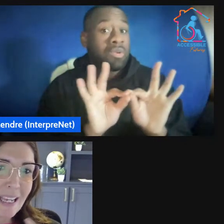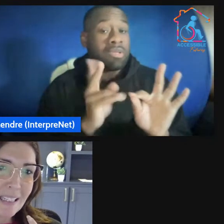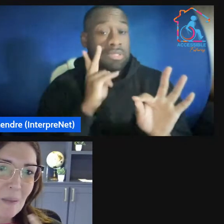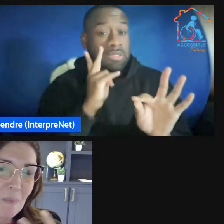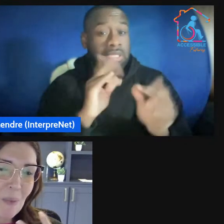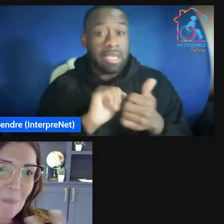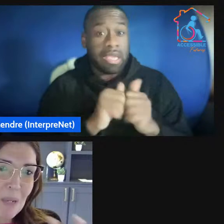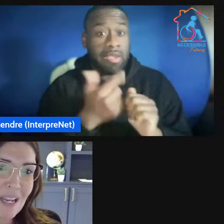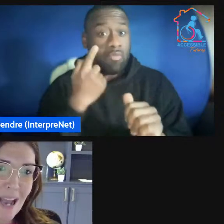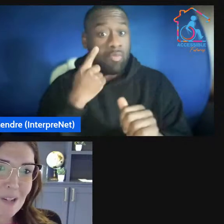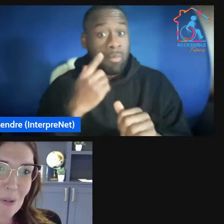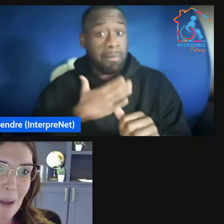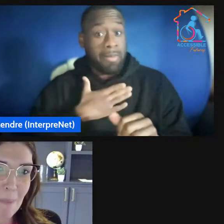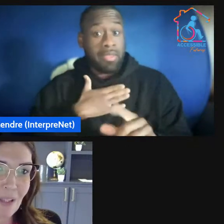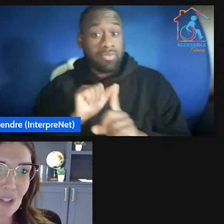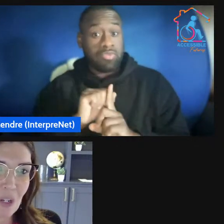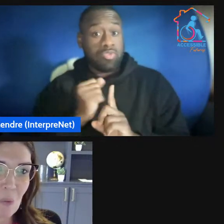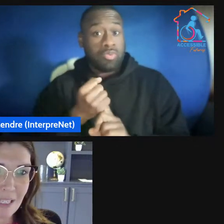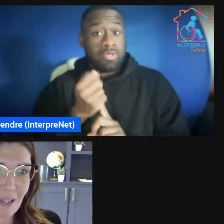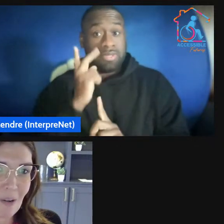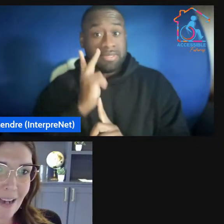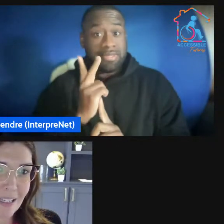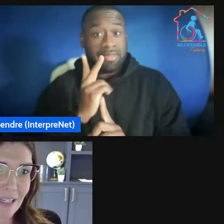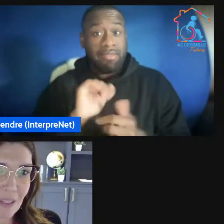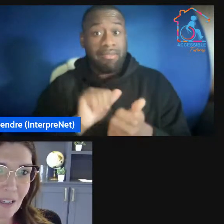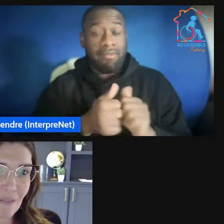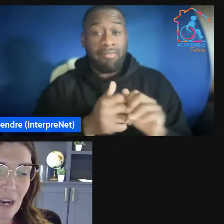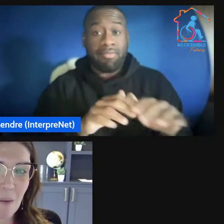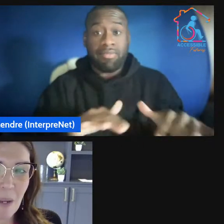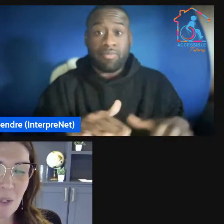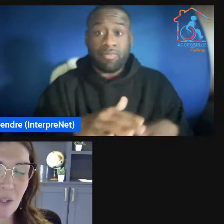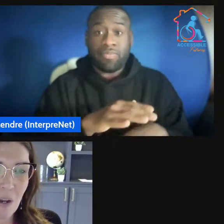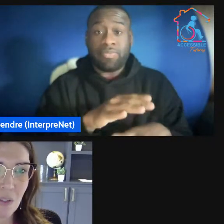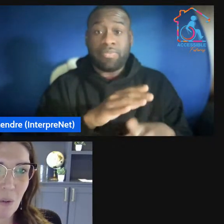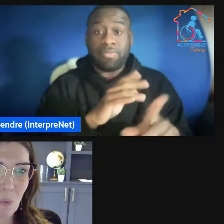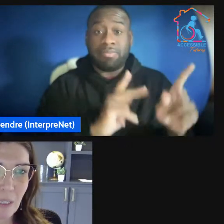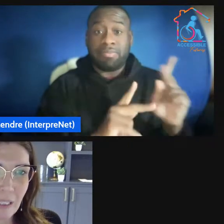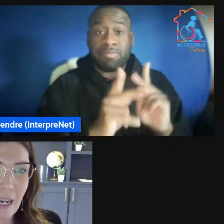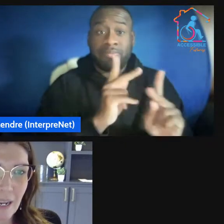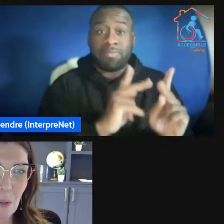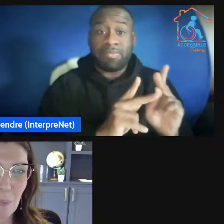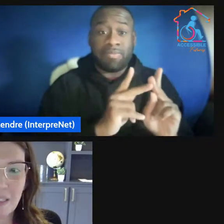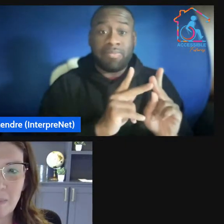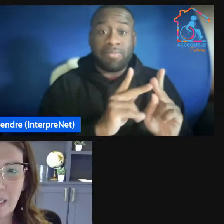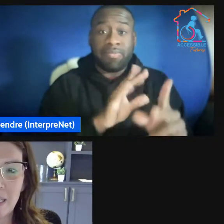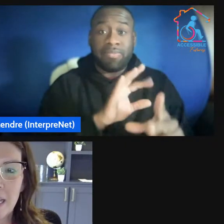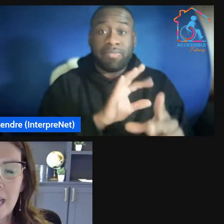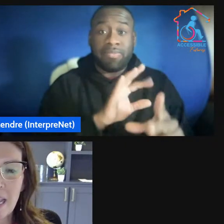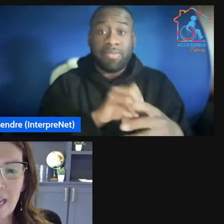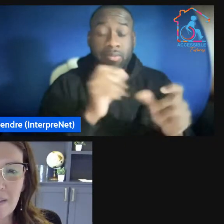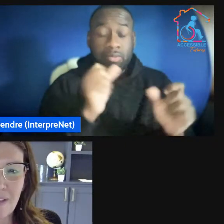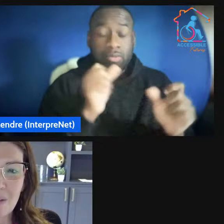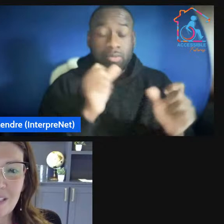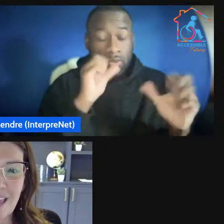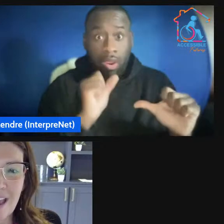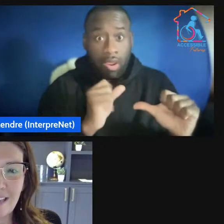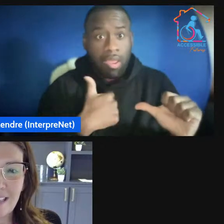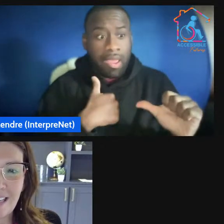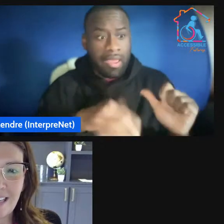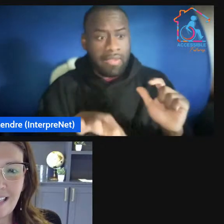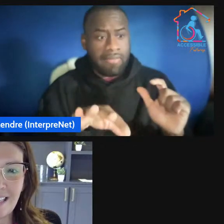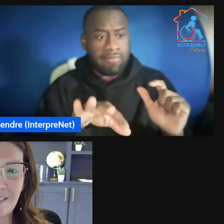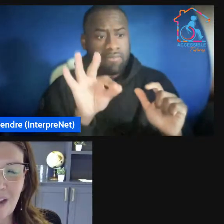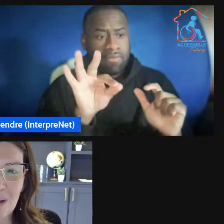my case, the pediatric population was interacting with the environment was also really eye-opening to me. I found